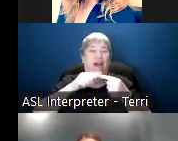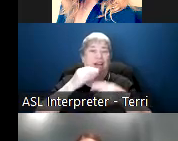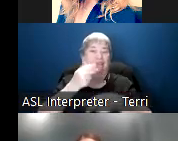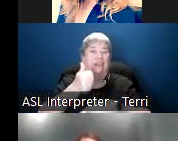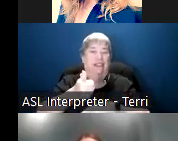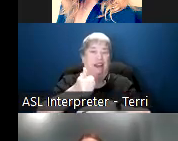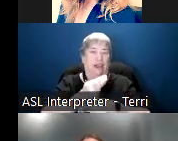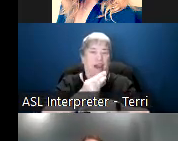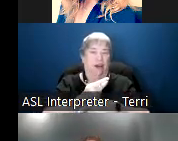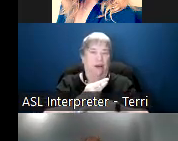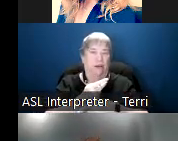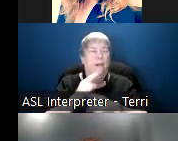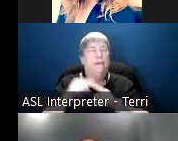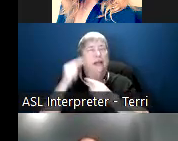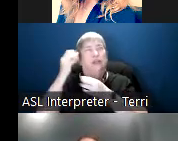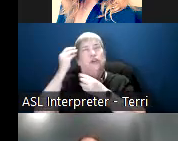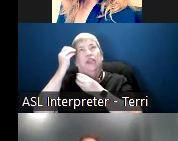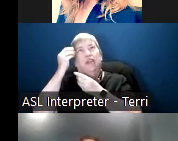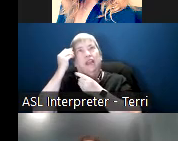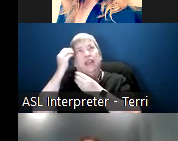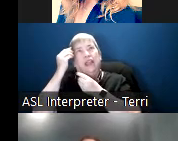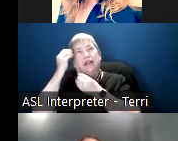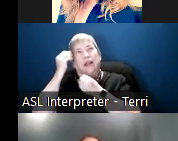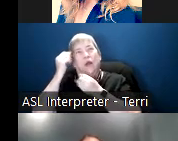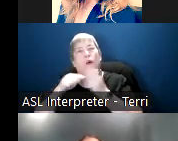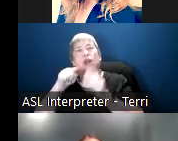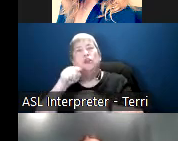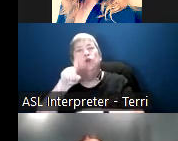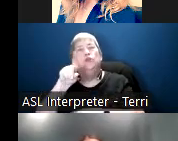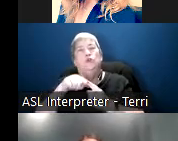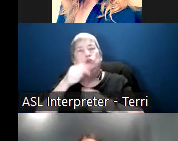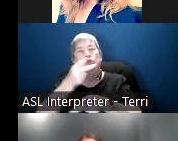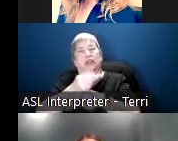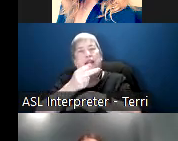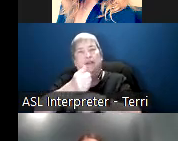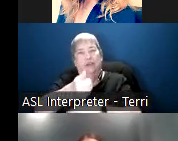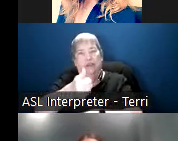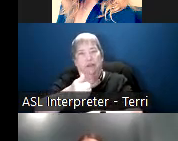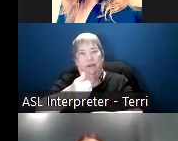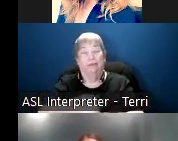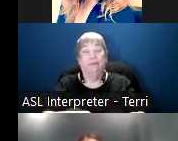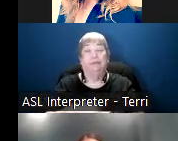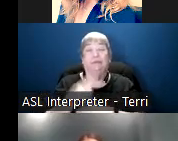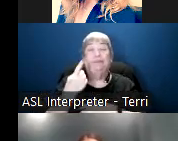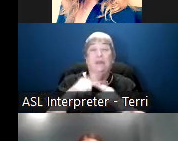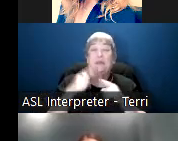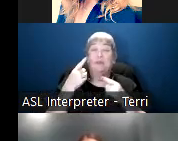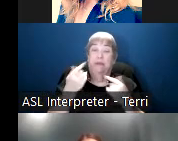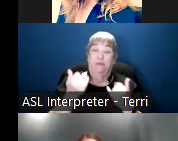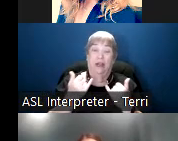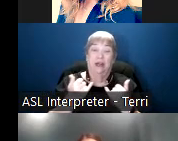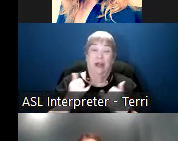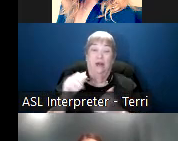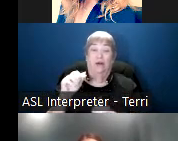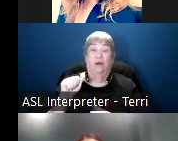techniques are that you may want to be or may be willing to share with the group. And while we do that, Alyssa's going to talk a little bit more about some